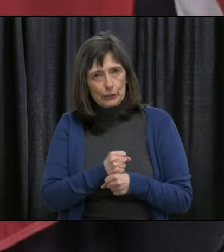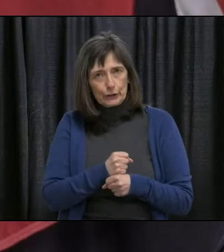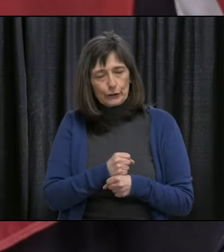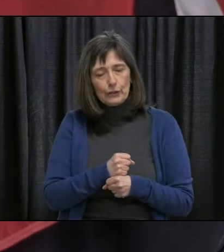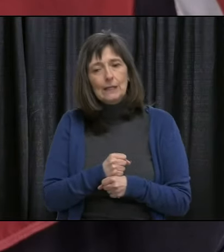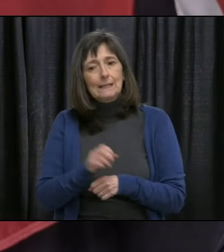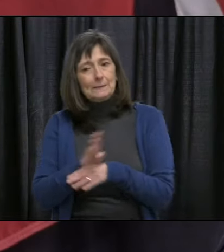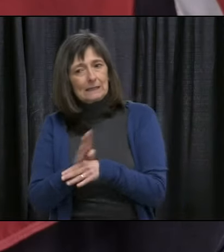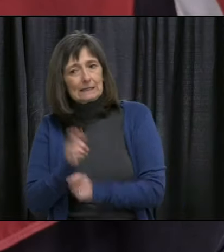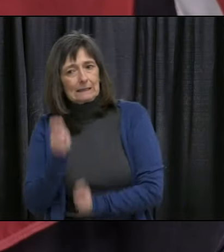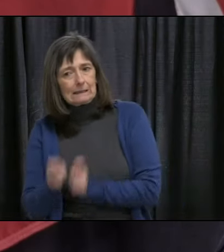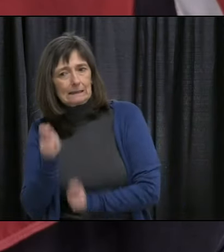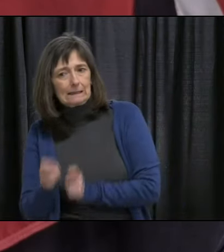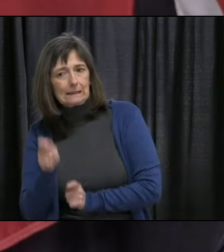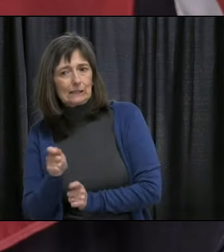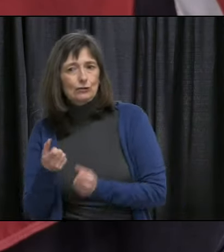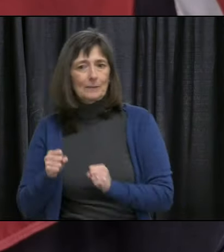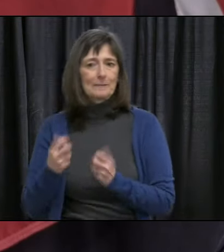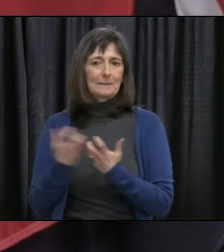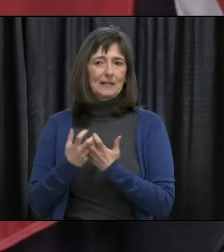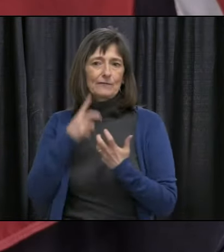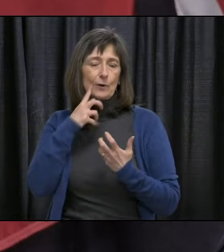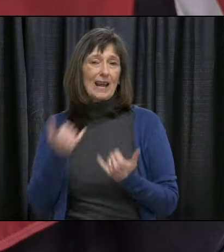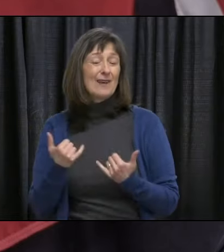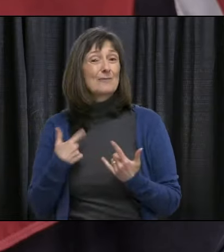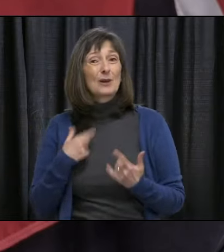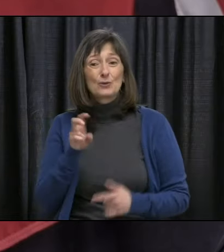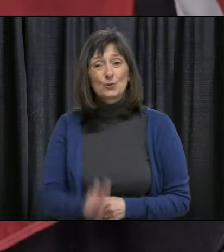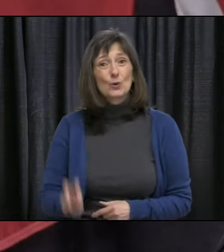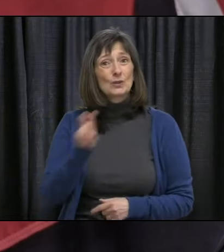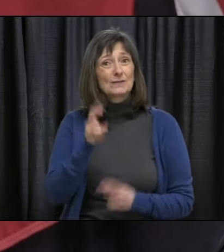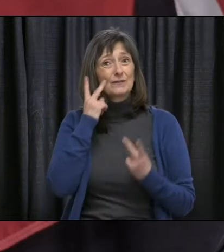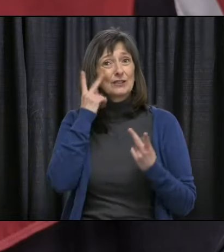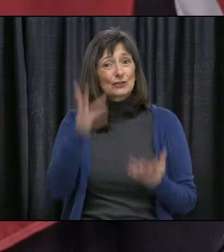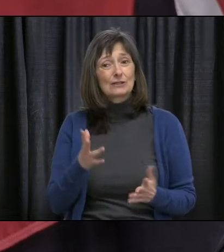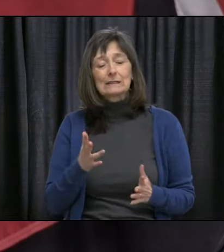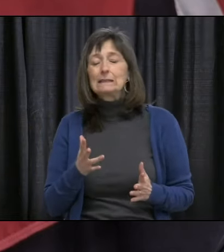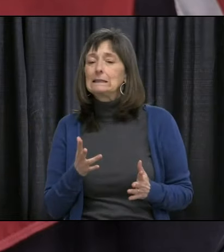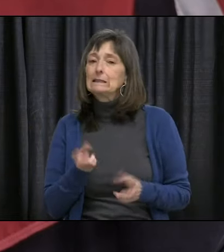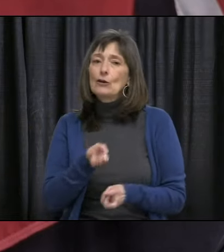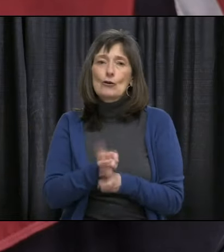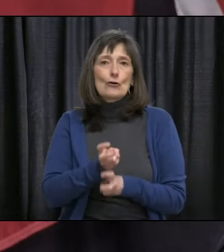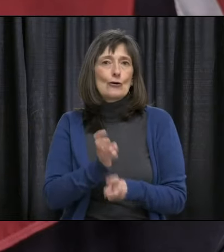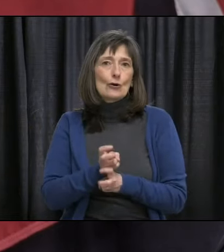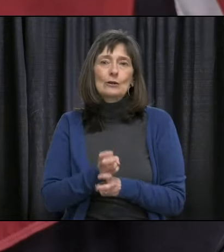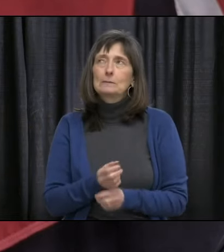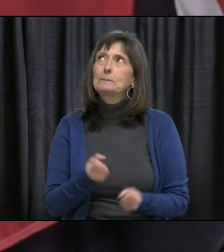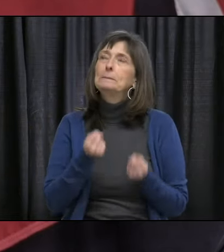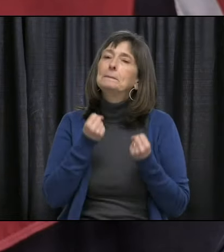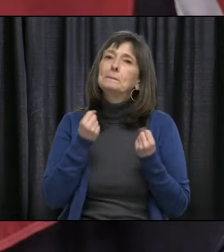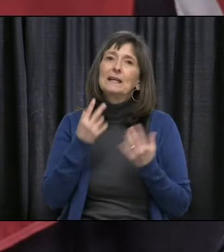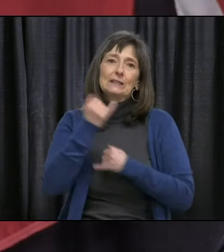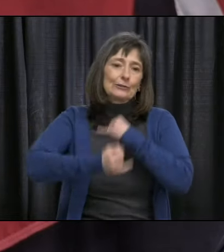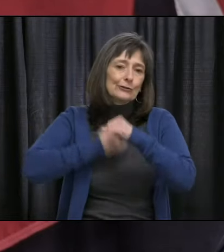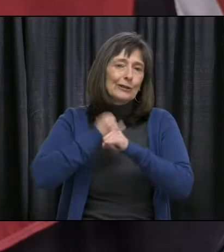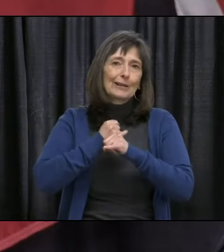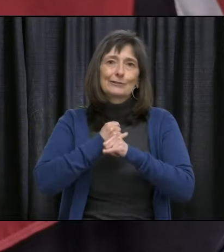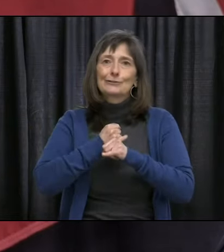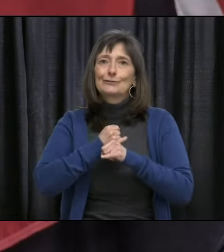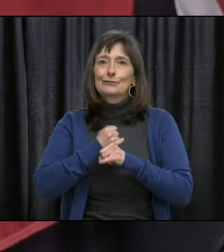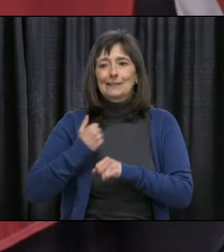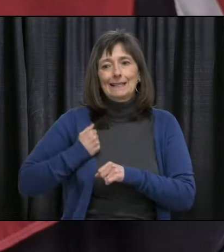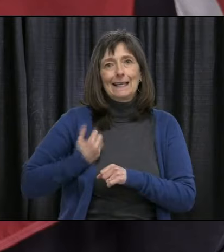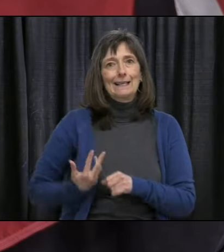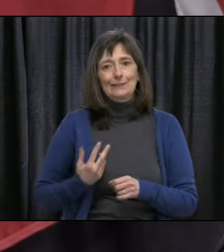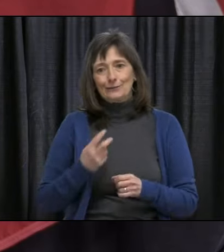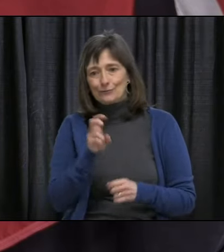adjust their businesses, but the tourism industry, it is very difficult to be able to do that, especially with the international and out-of-province travel being